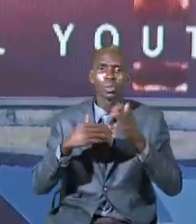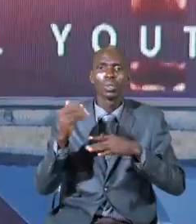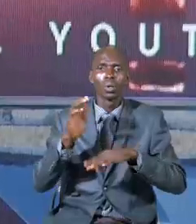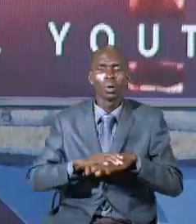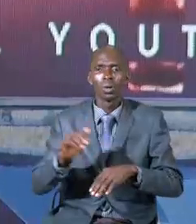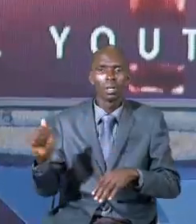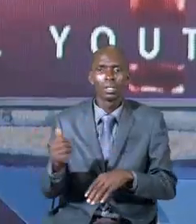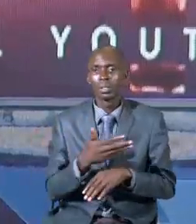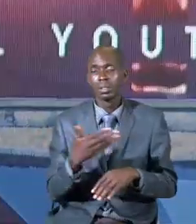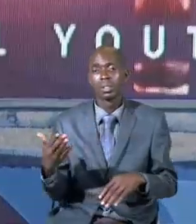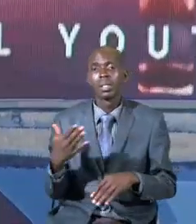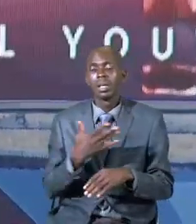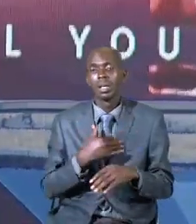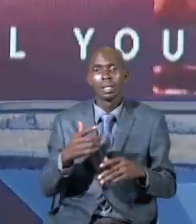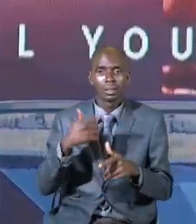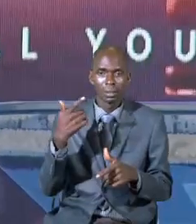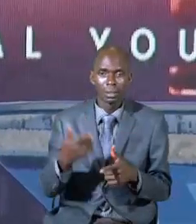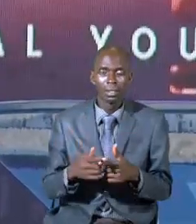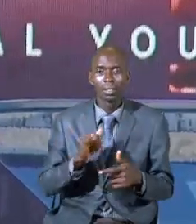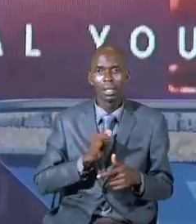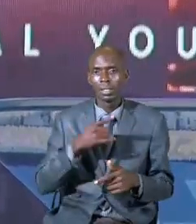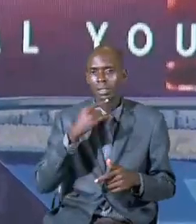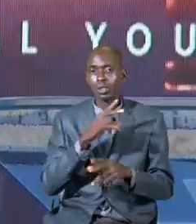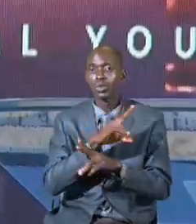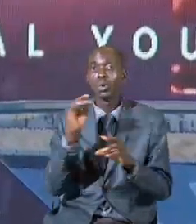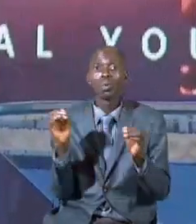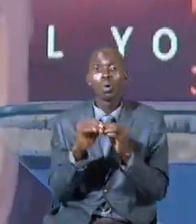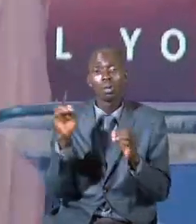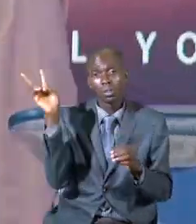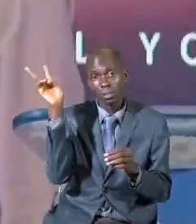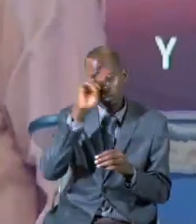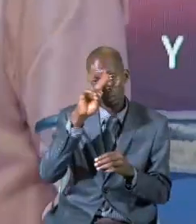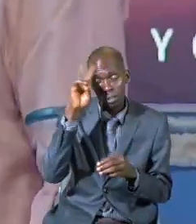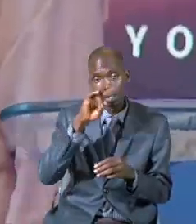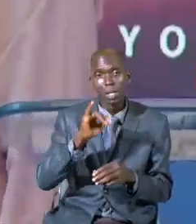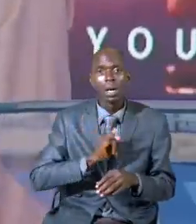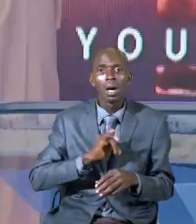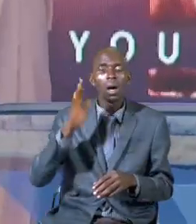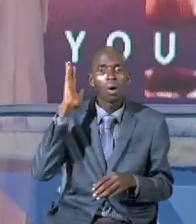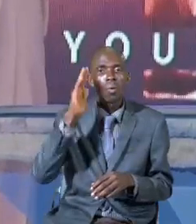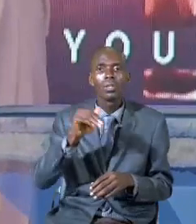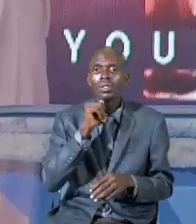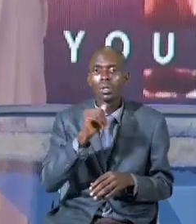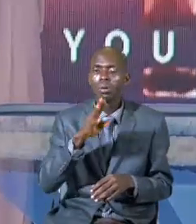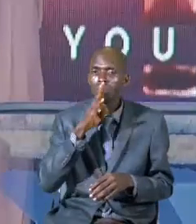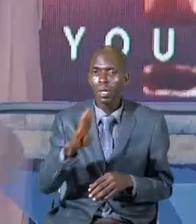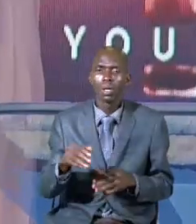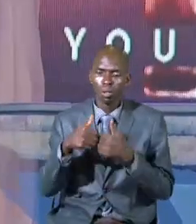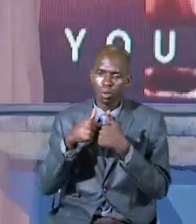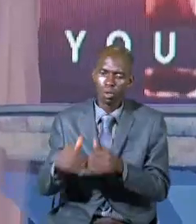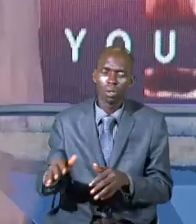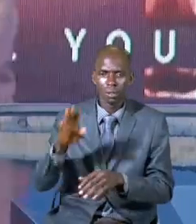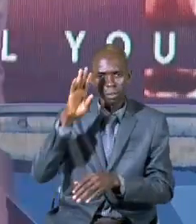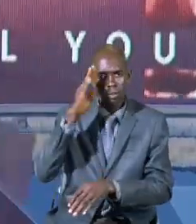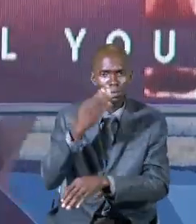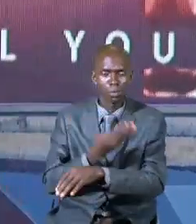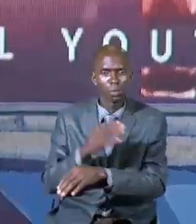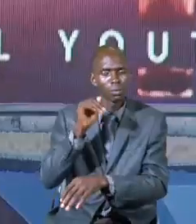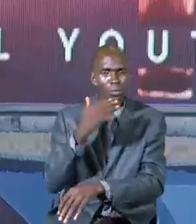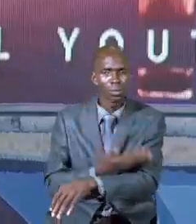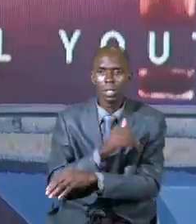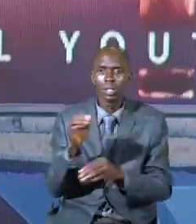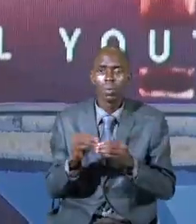mediocrity. I'm not going to be a prodigal anymore. I've discovered the purpose of my maker for my life.